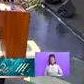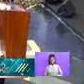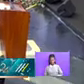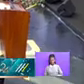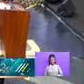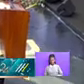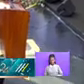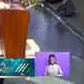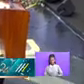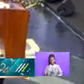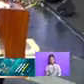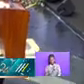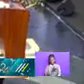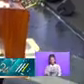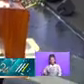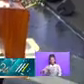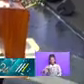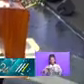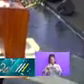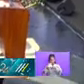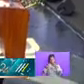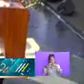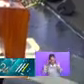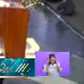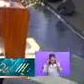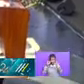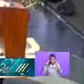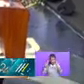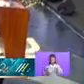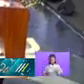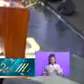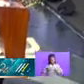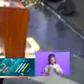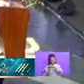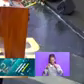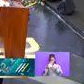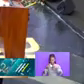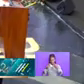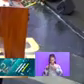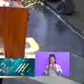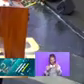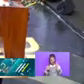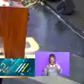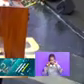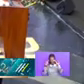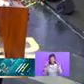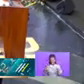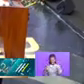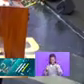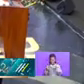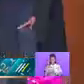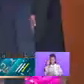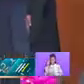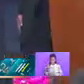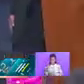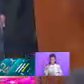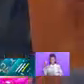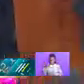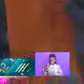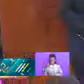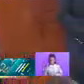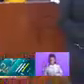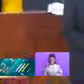yes power we break every evil ARS we break every Wicked ARS that's why you